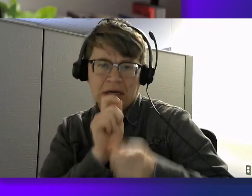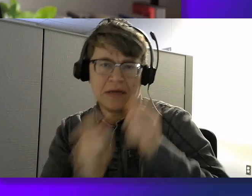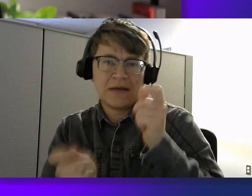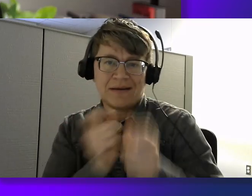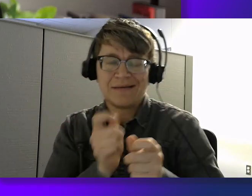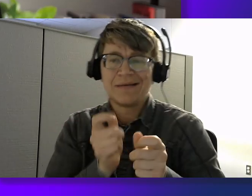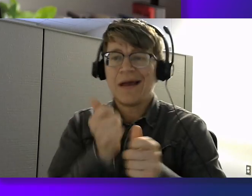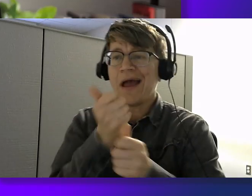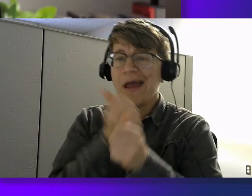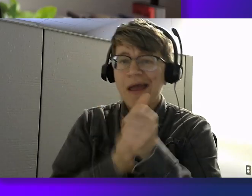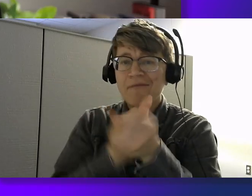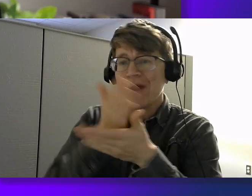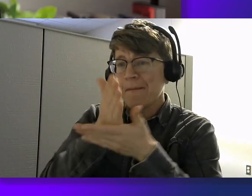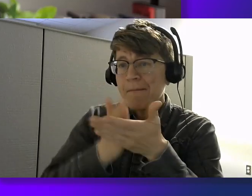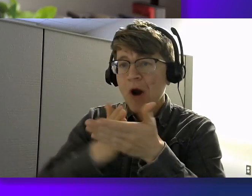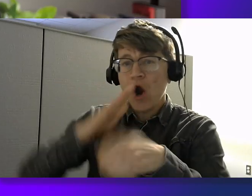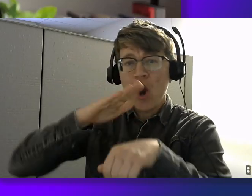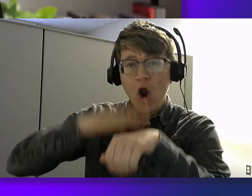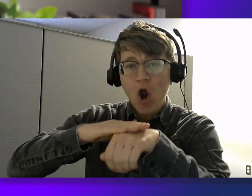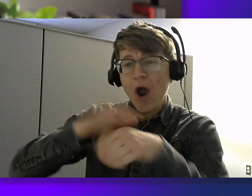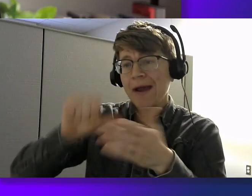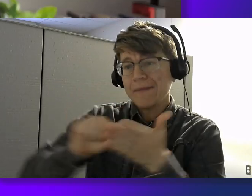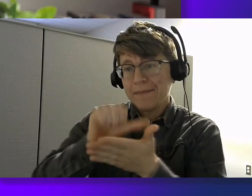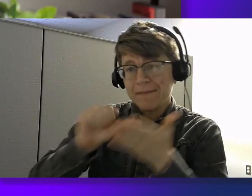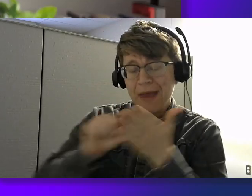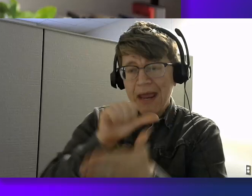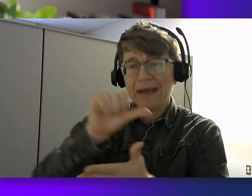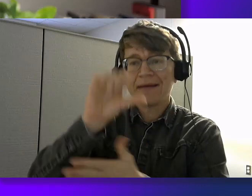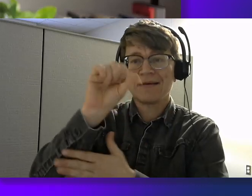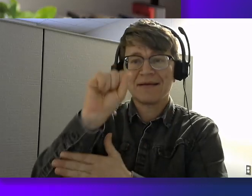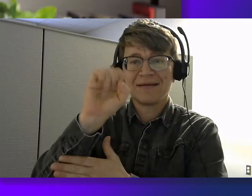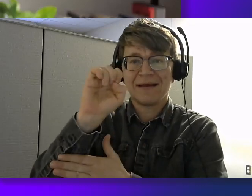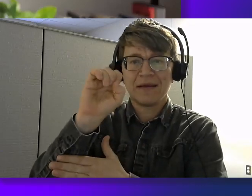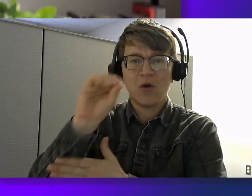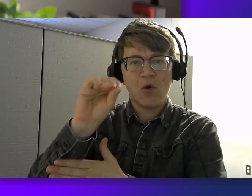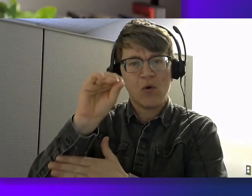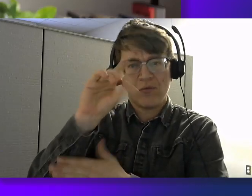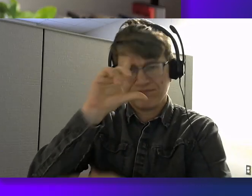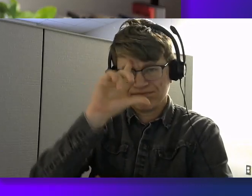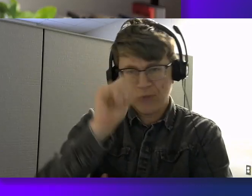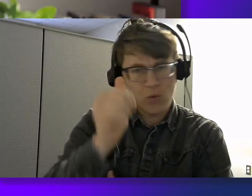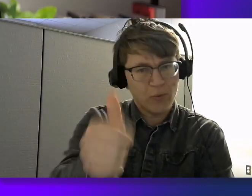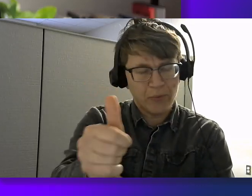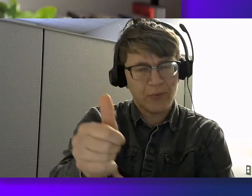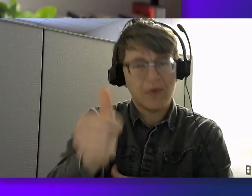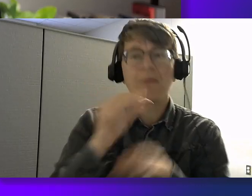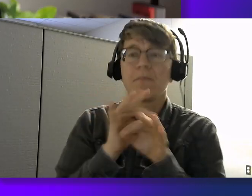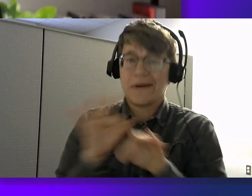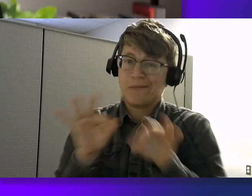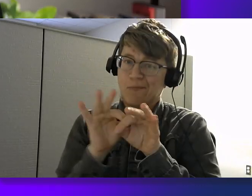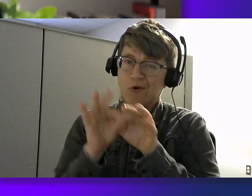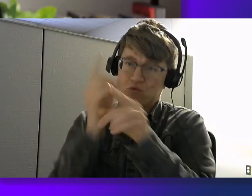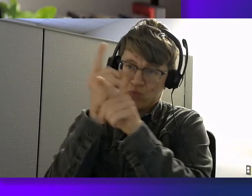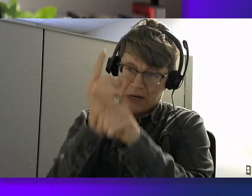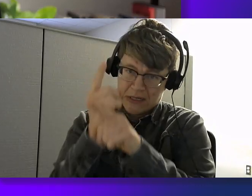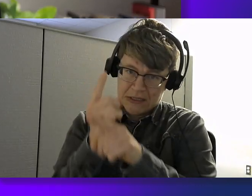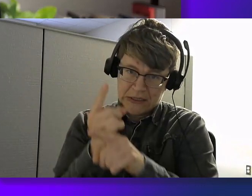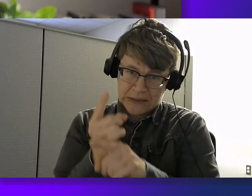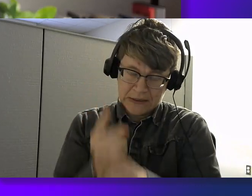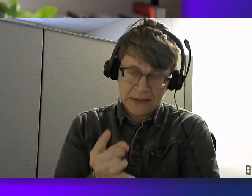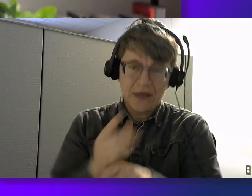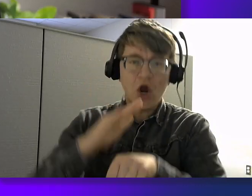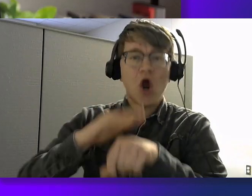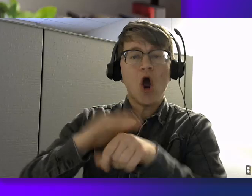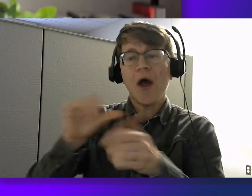on-page SEO is completely up to you. That's why it's critical that you do it correctly. On-page SEO is important for